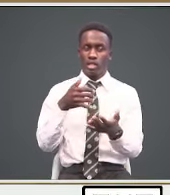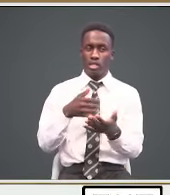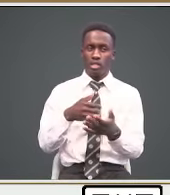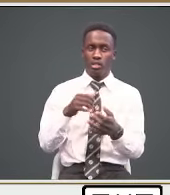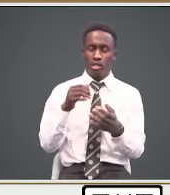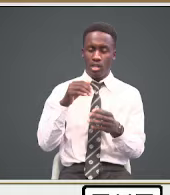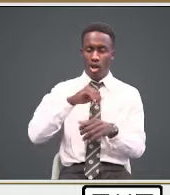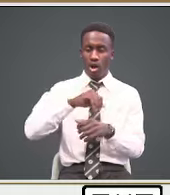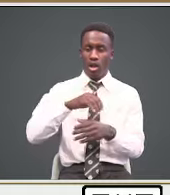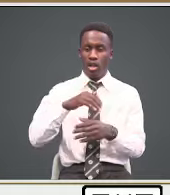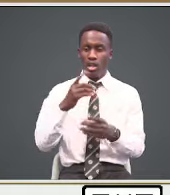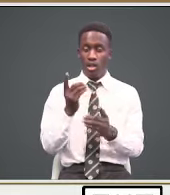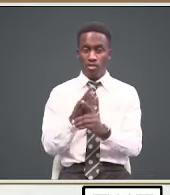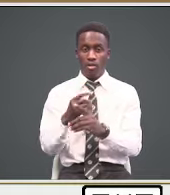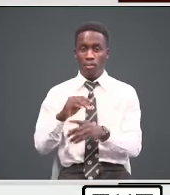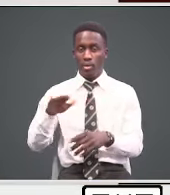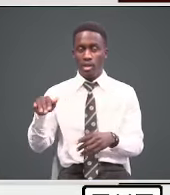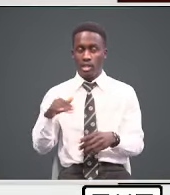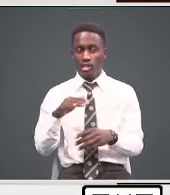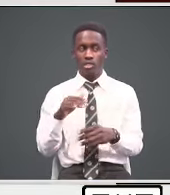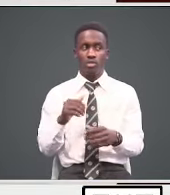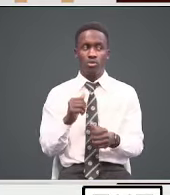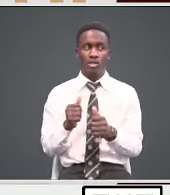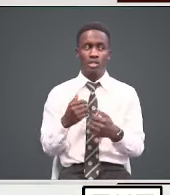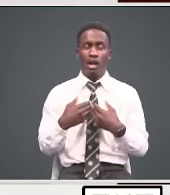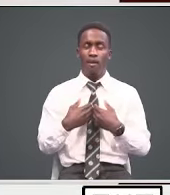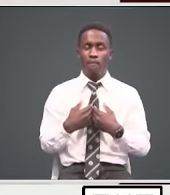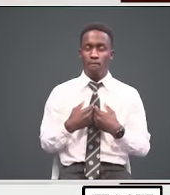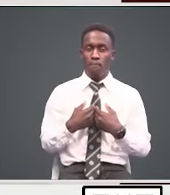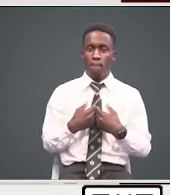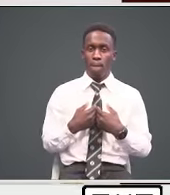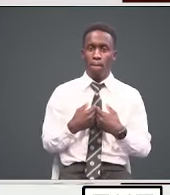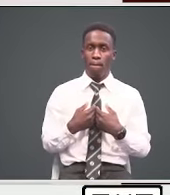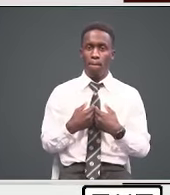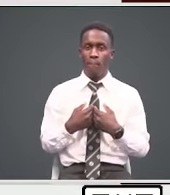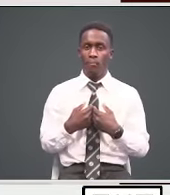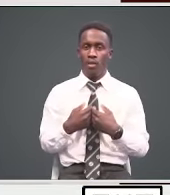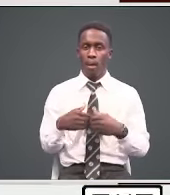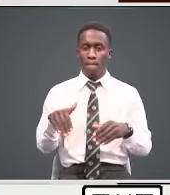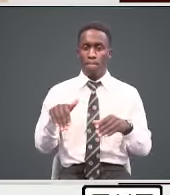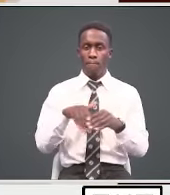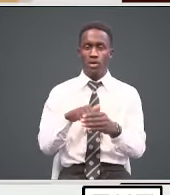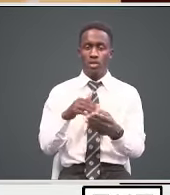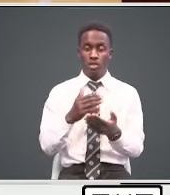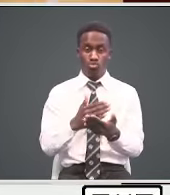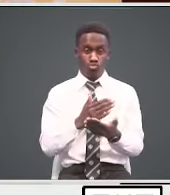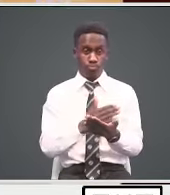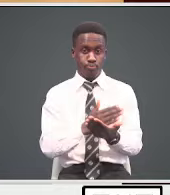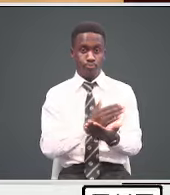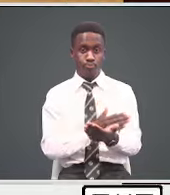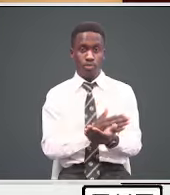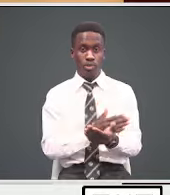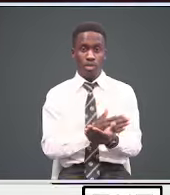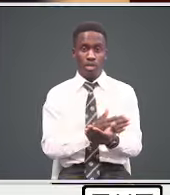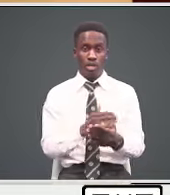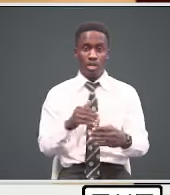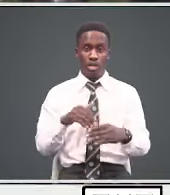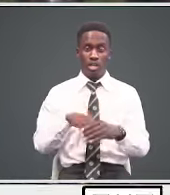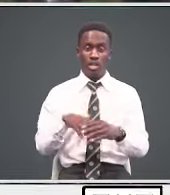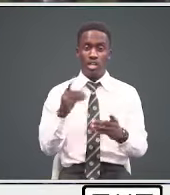₺1 trillion in savings and membership growth to 6.84 million across 357 regulated